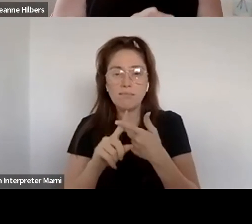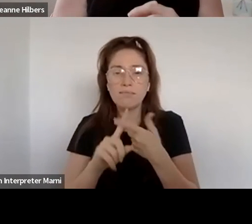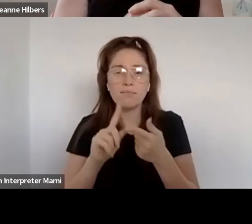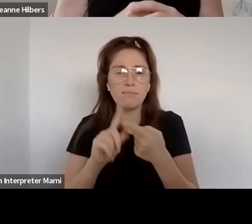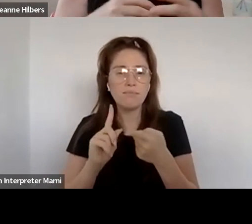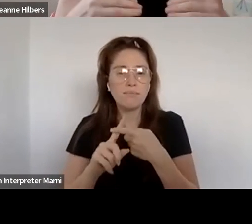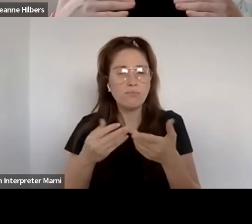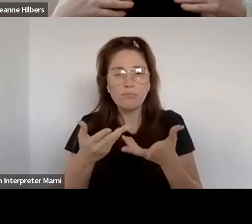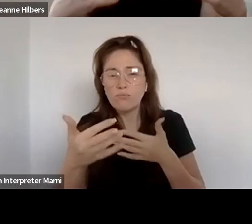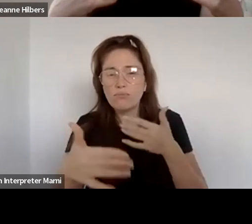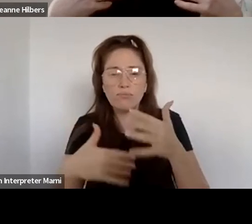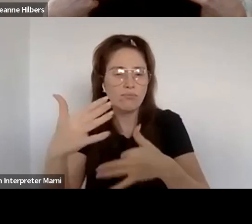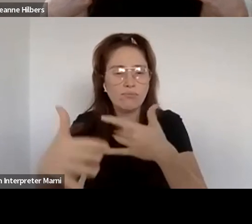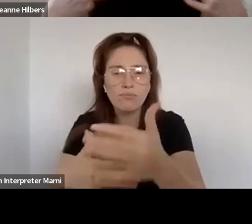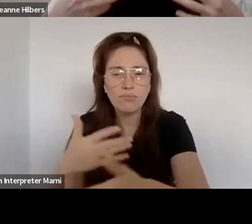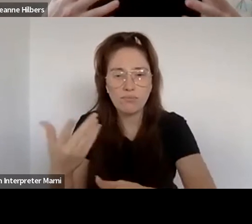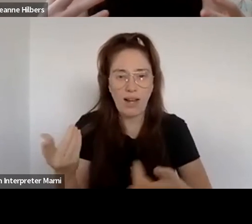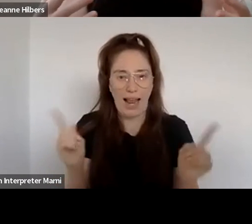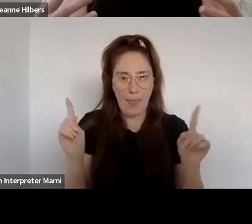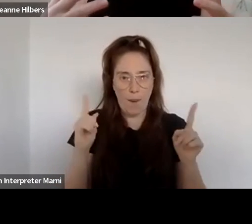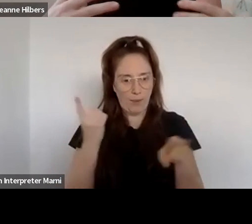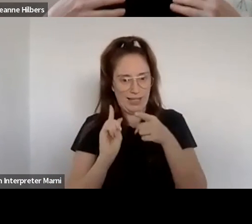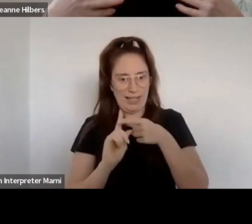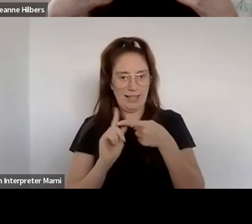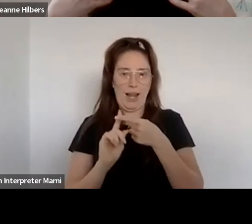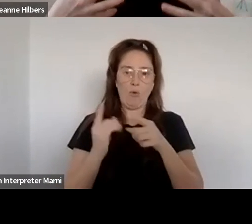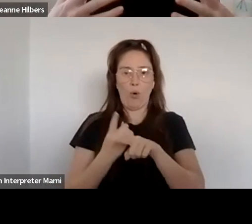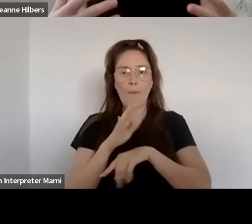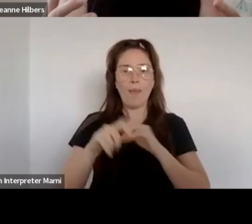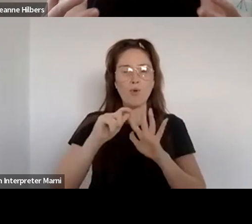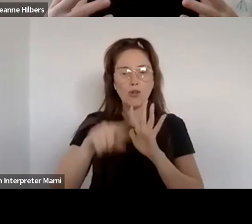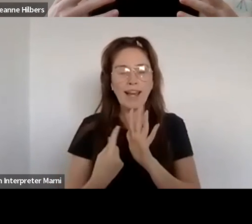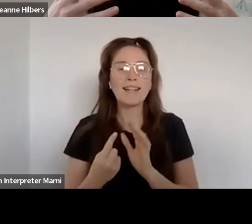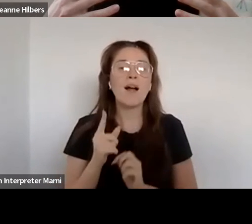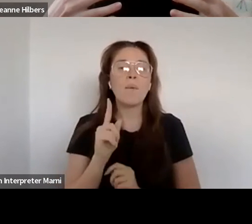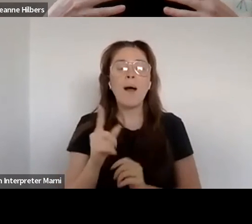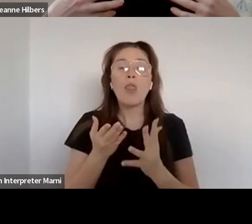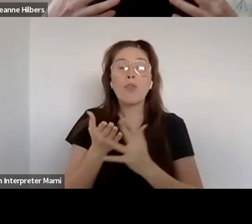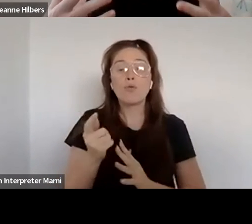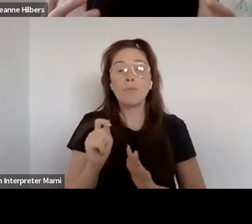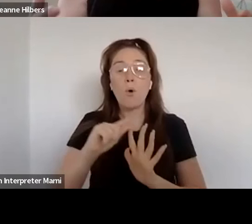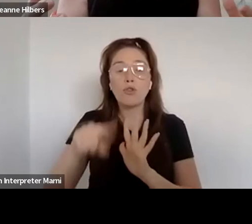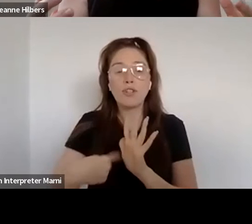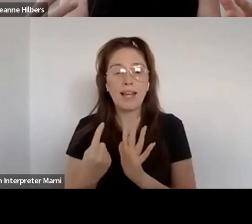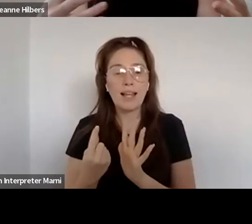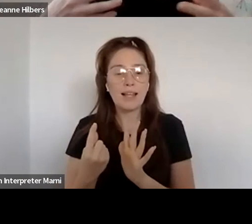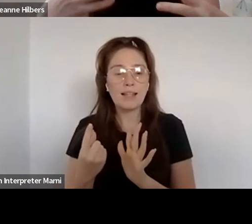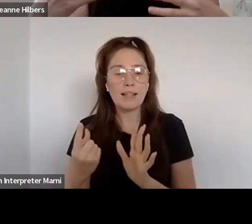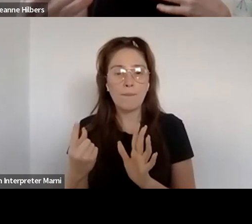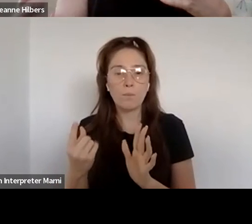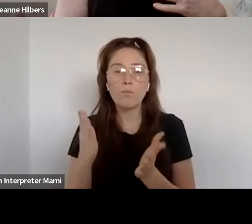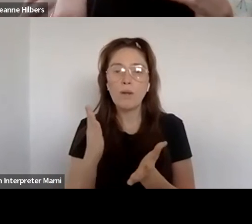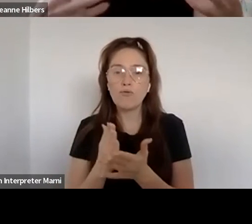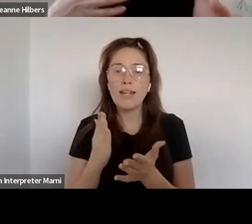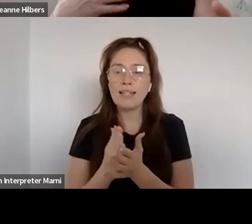here. But in that, along the way, as we've met people, there's certainly been the invitation for